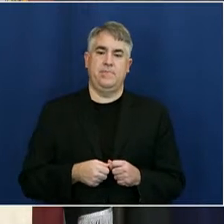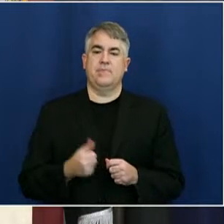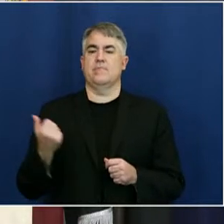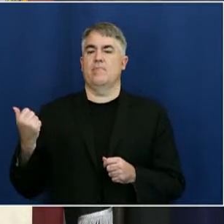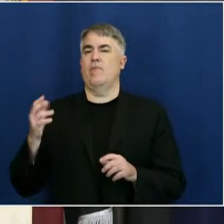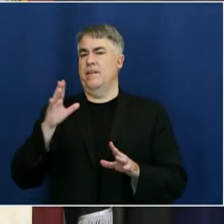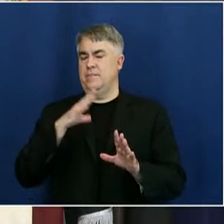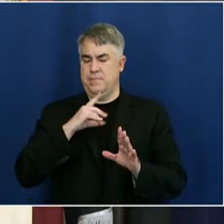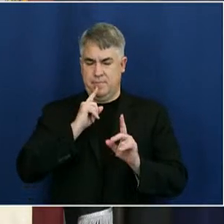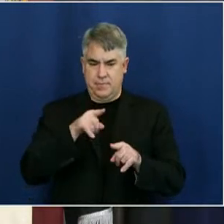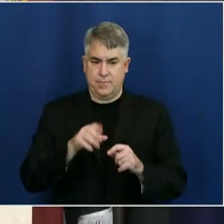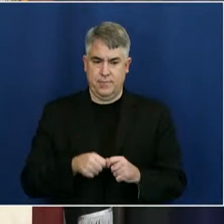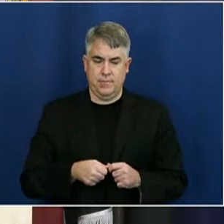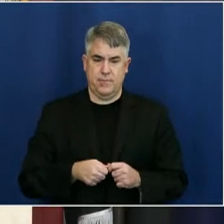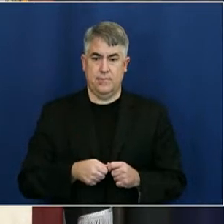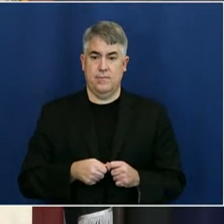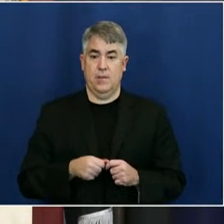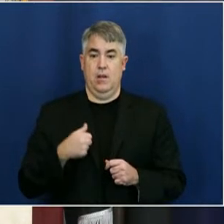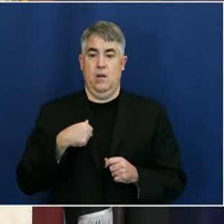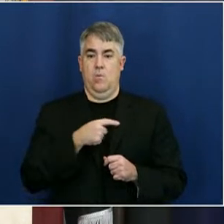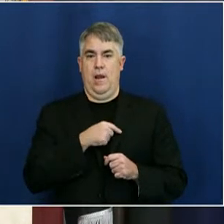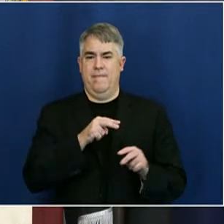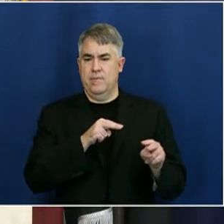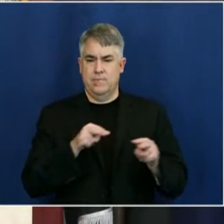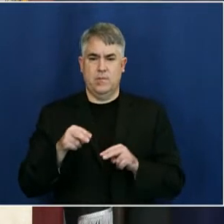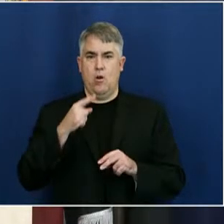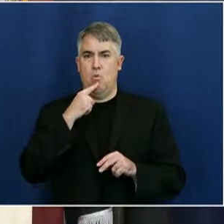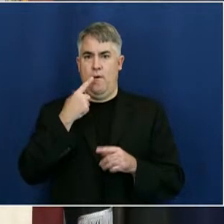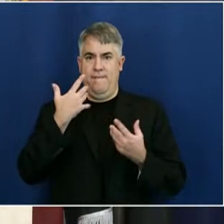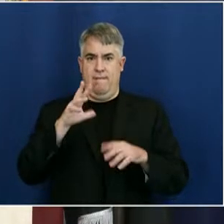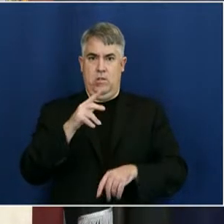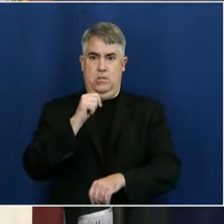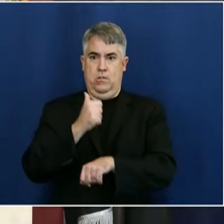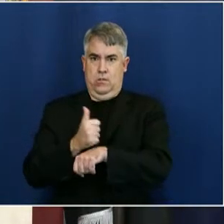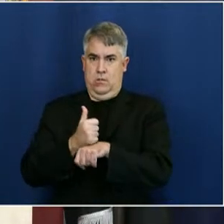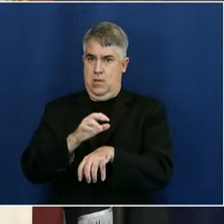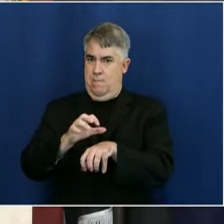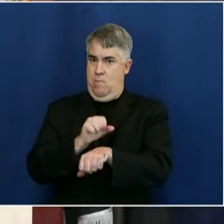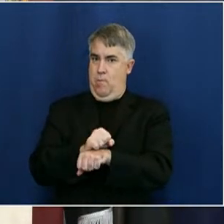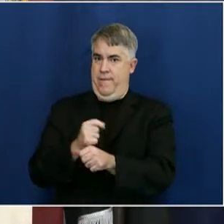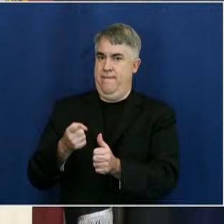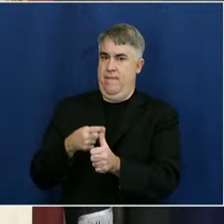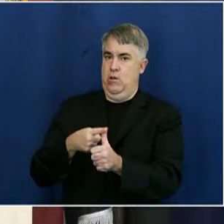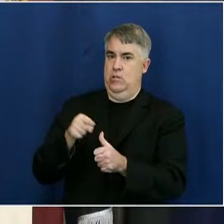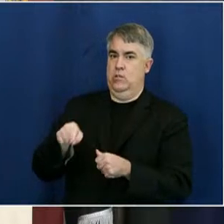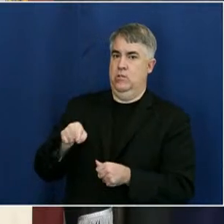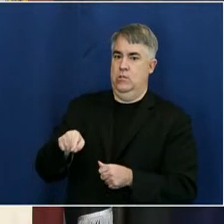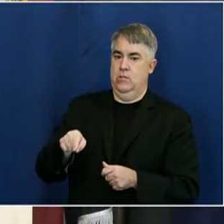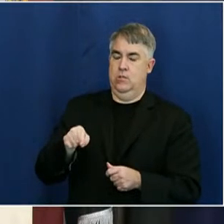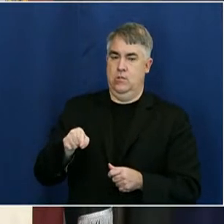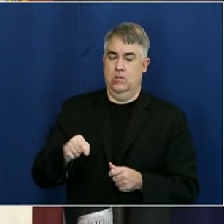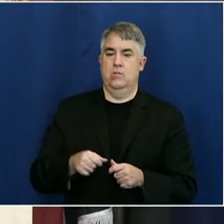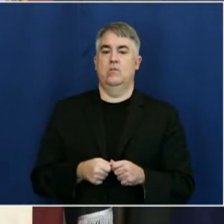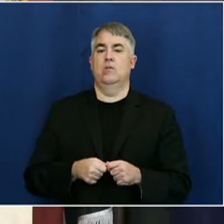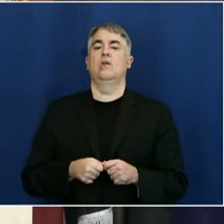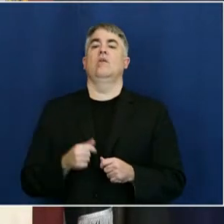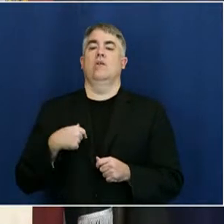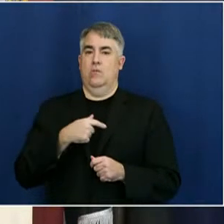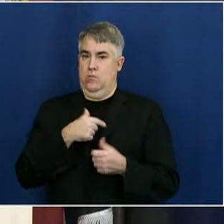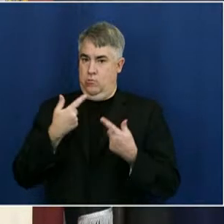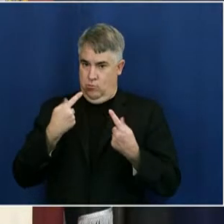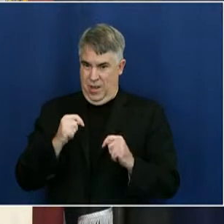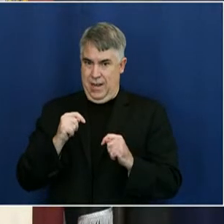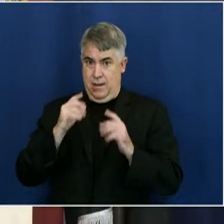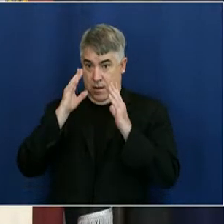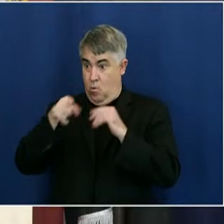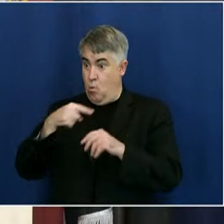we would have to look at pending appointments, and then again, we're trying to shuffle and readjust to try and fulfill as many appointments as